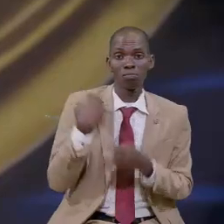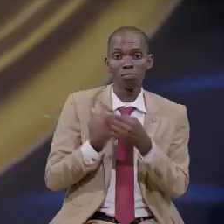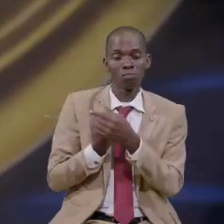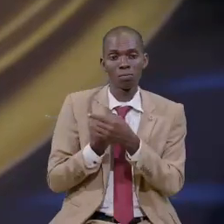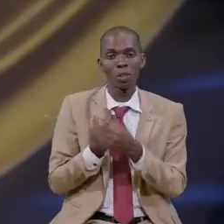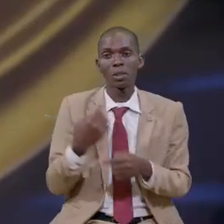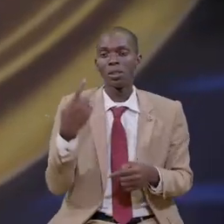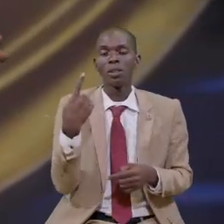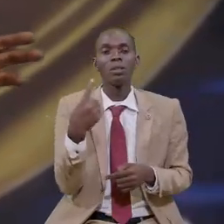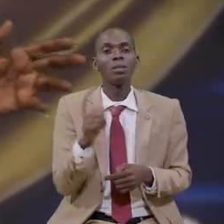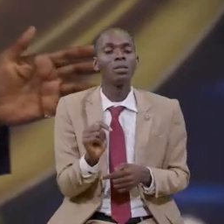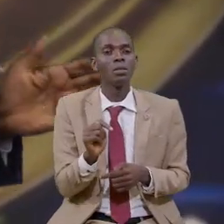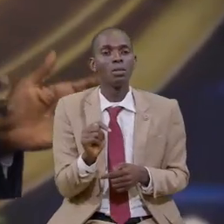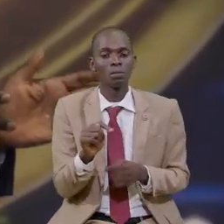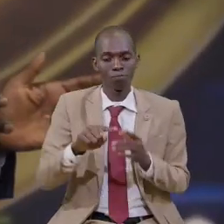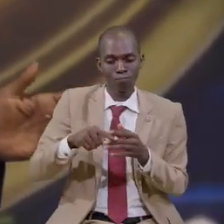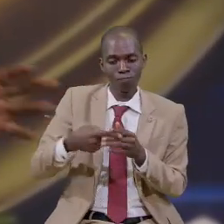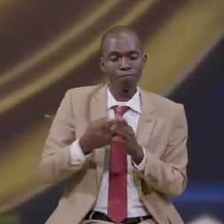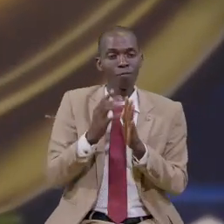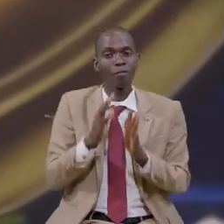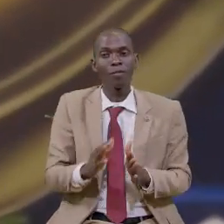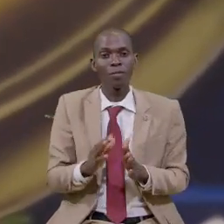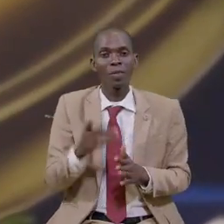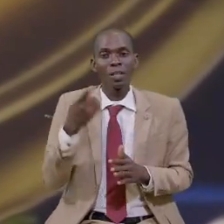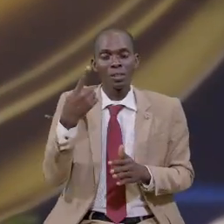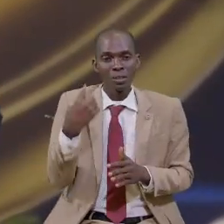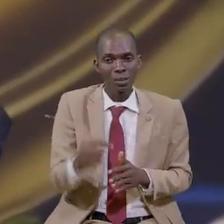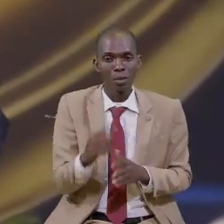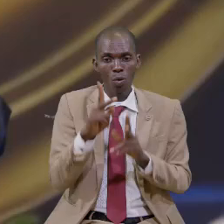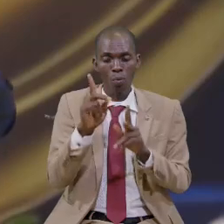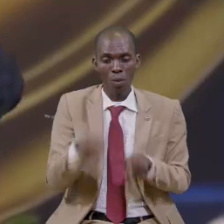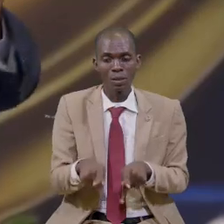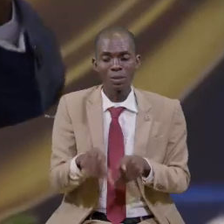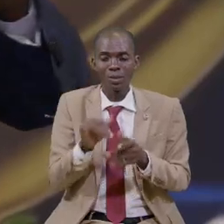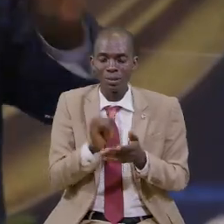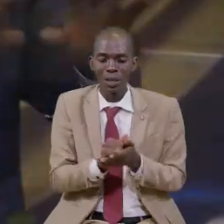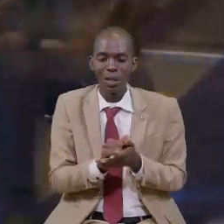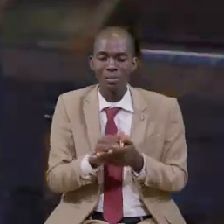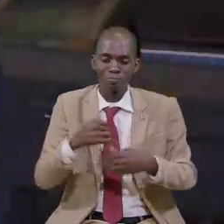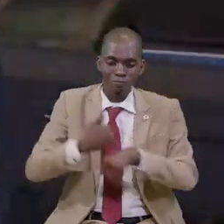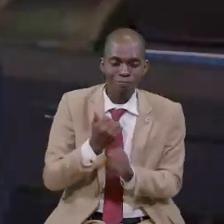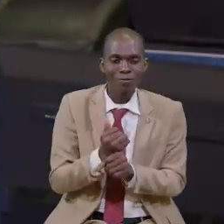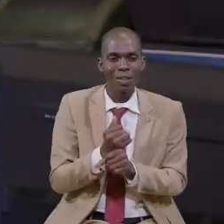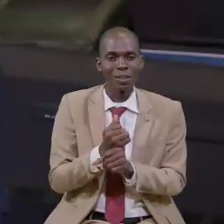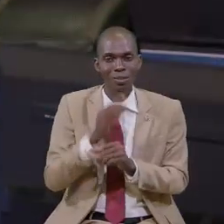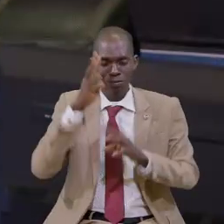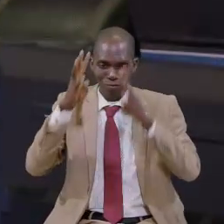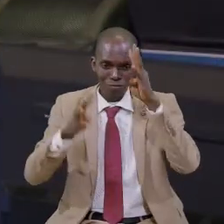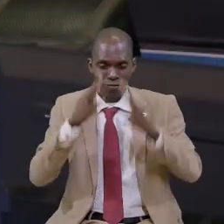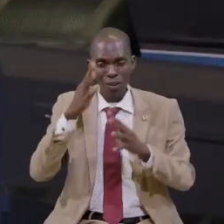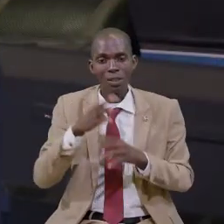originator and the initiator of corruption said, we should give you this.